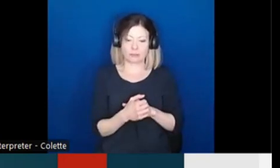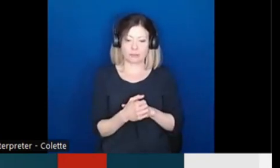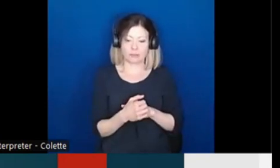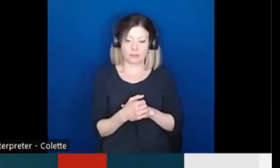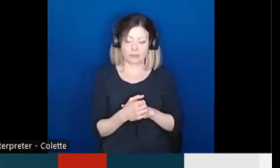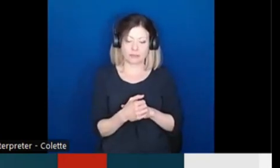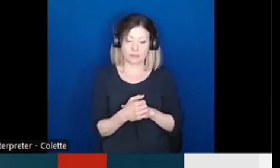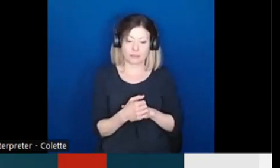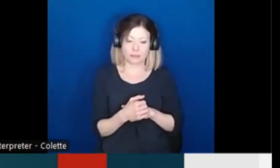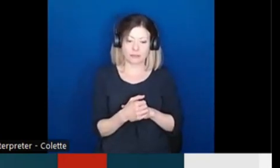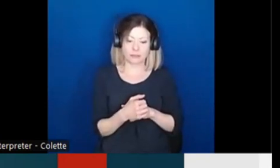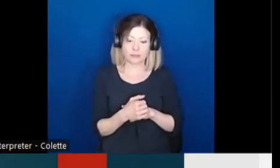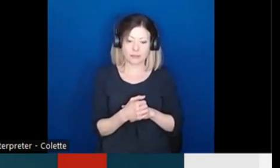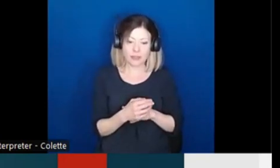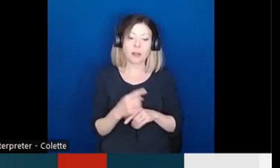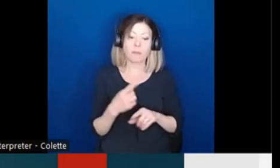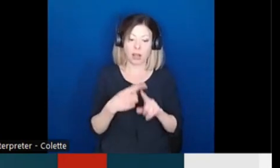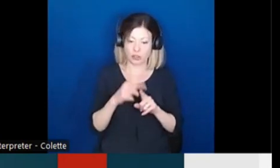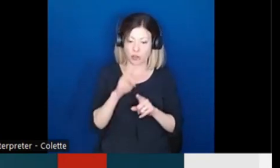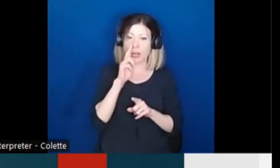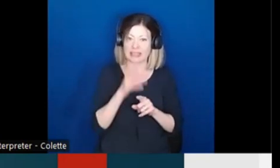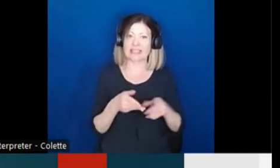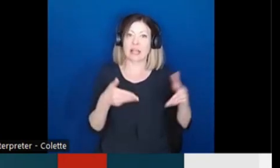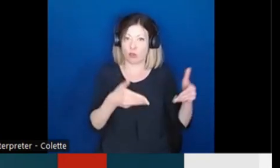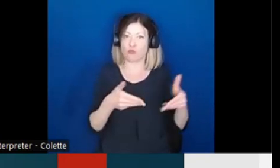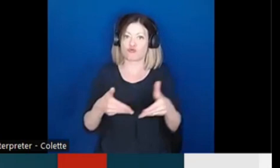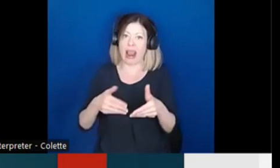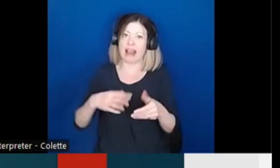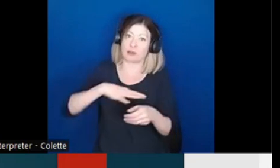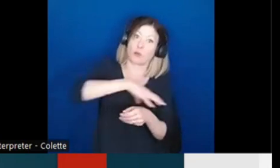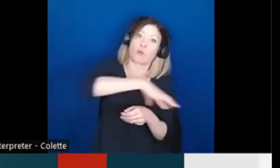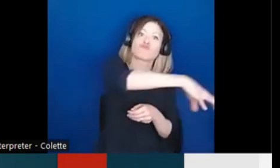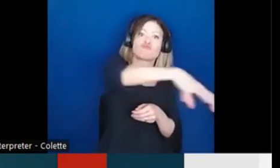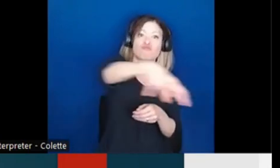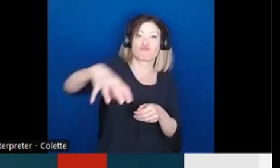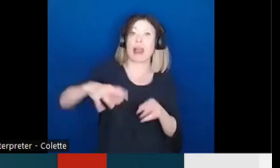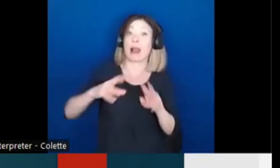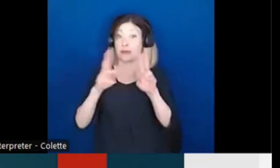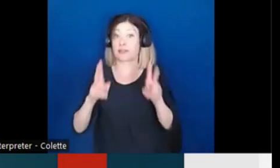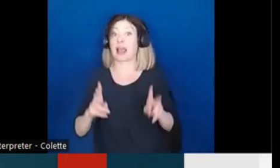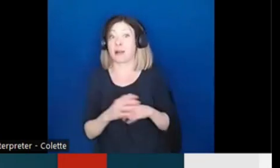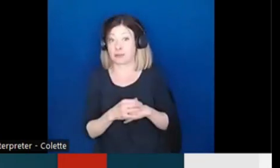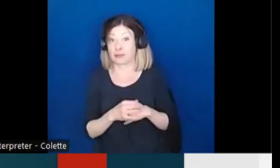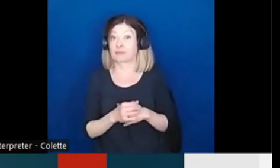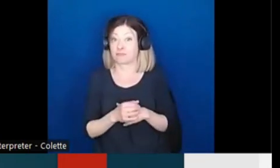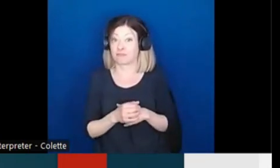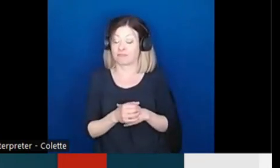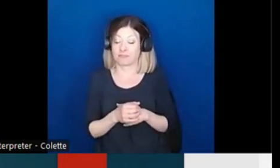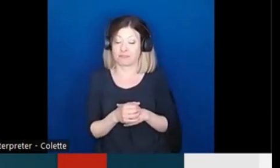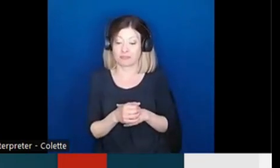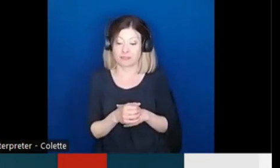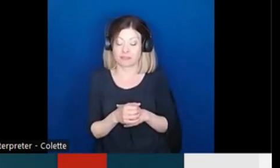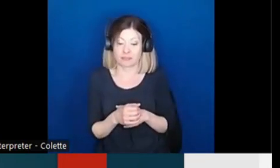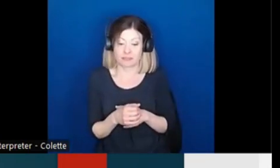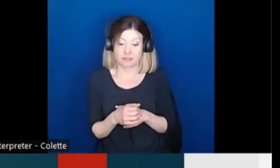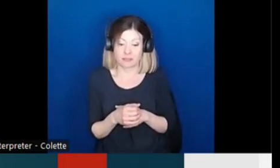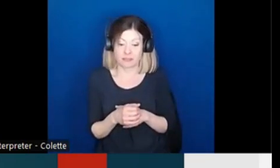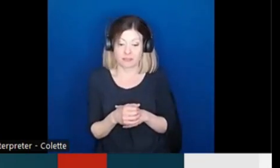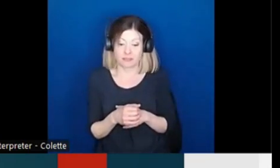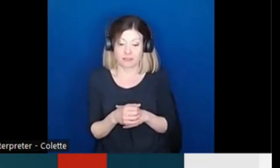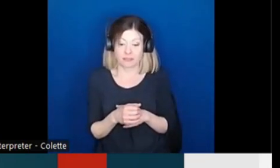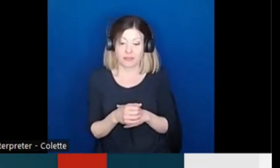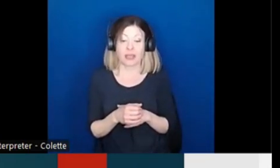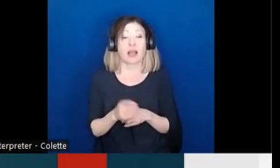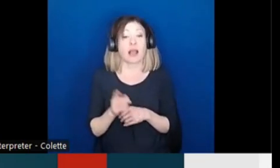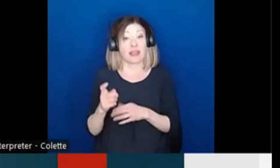And you can see the gravestones and things that actually surrounded the parsonage. And there, in the bottom right-hand